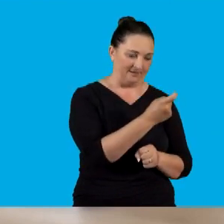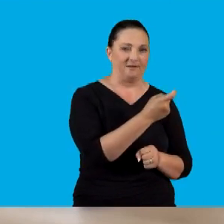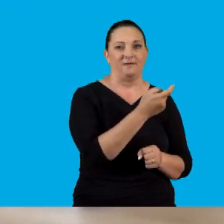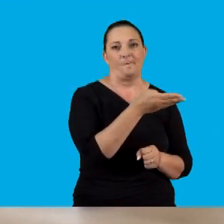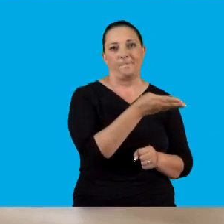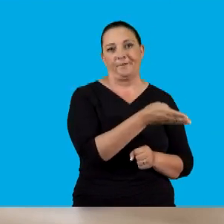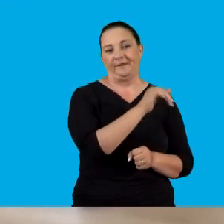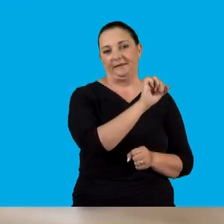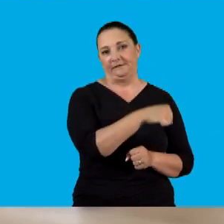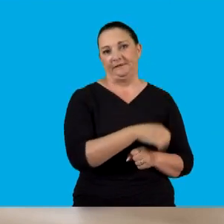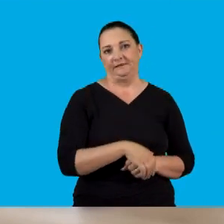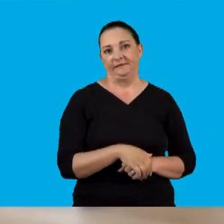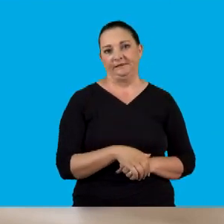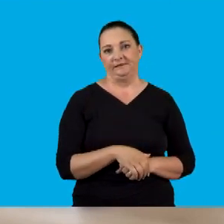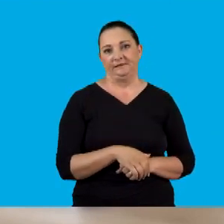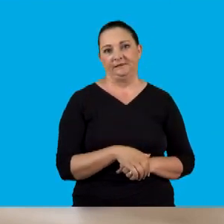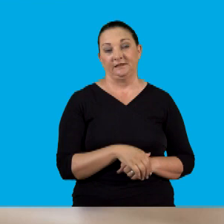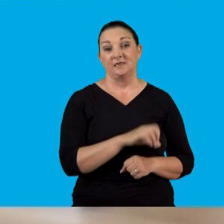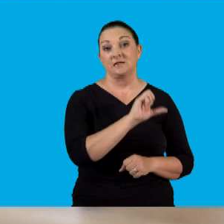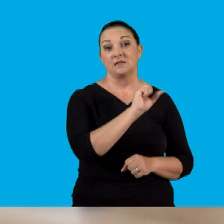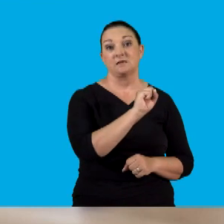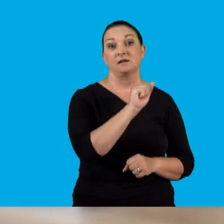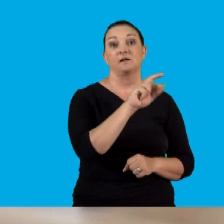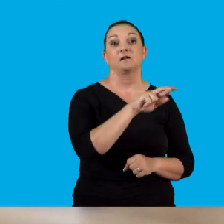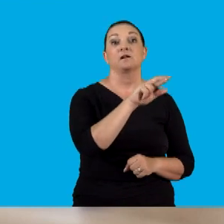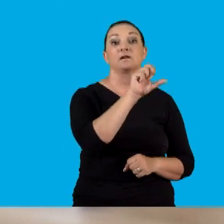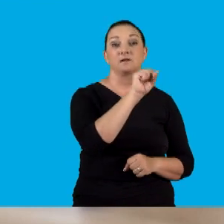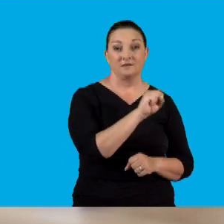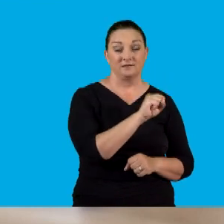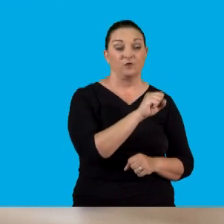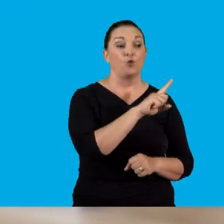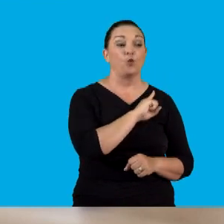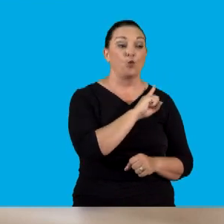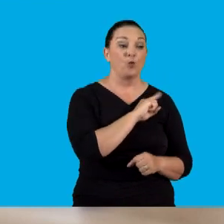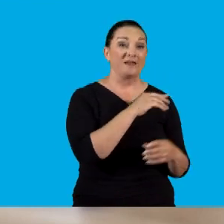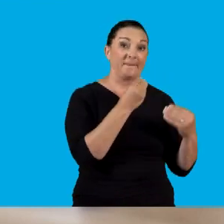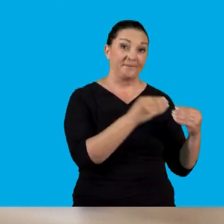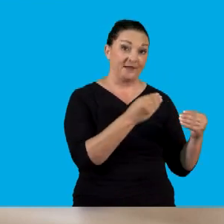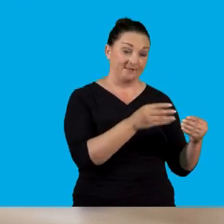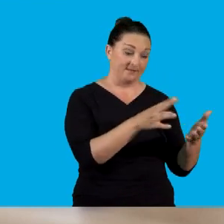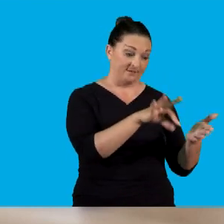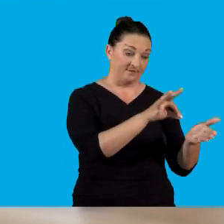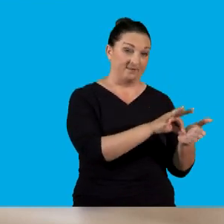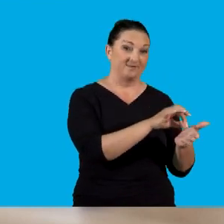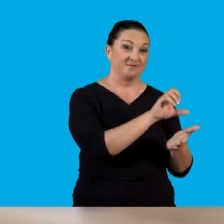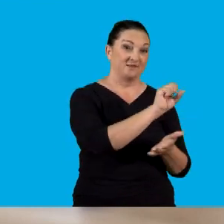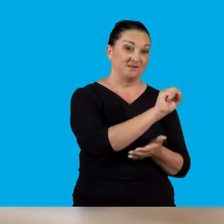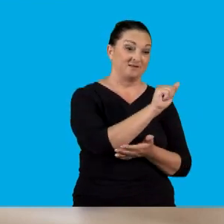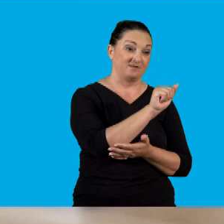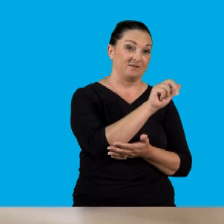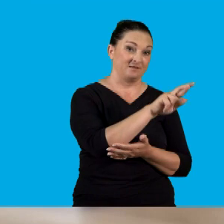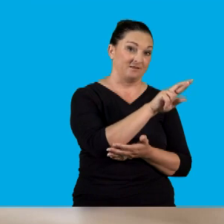as a business are taxed through SARS because we have registered our business through South African